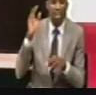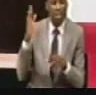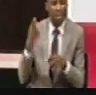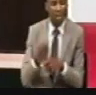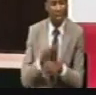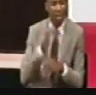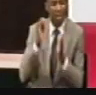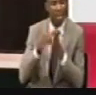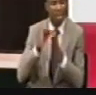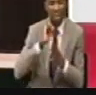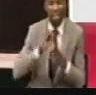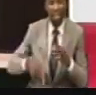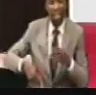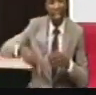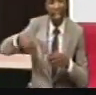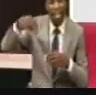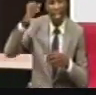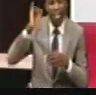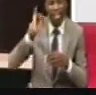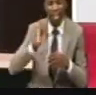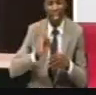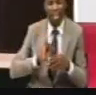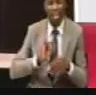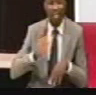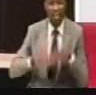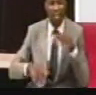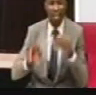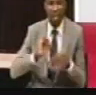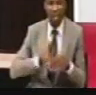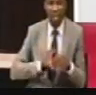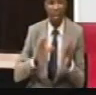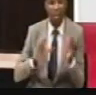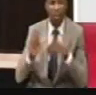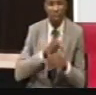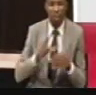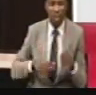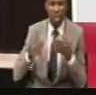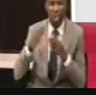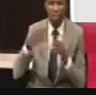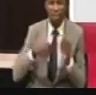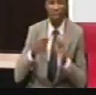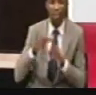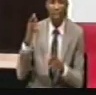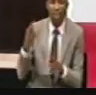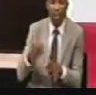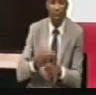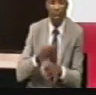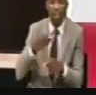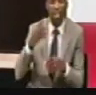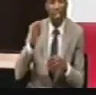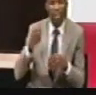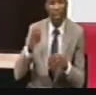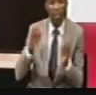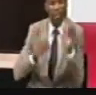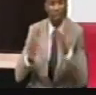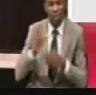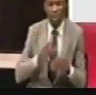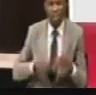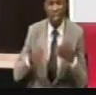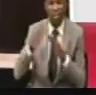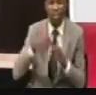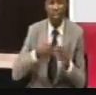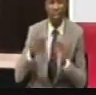the rock. Oh, Lord, lead me to the rock. The rock that is higher than I. Oh, Lord, lead me to the